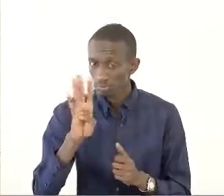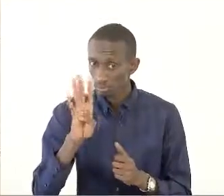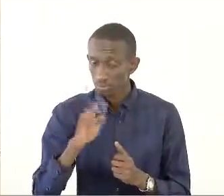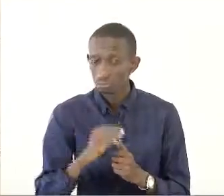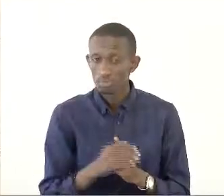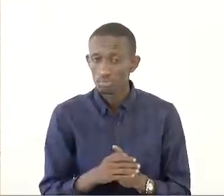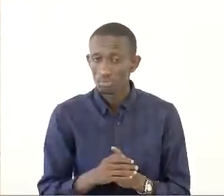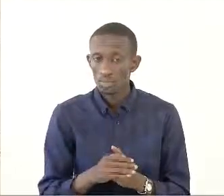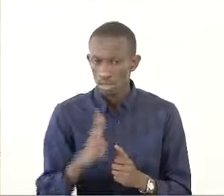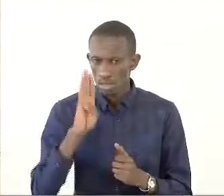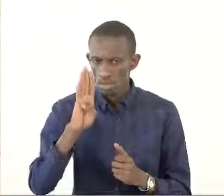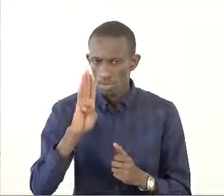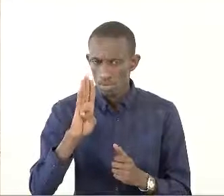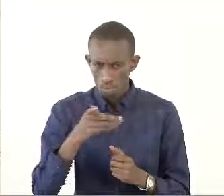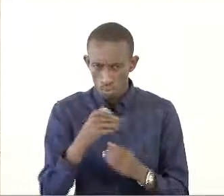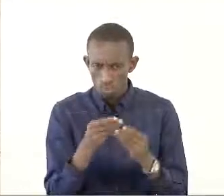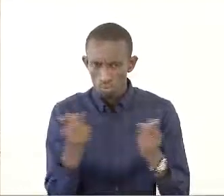solve